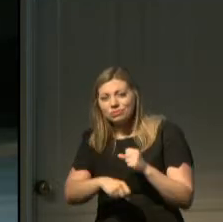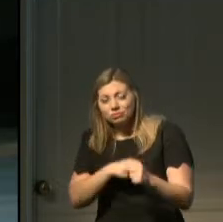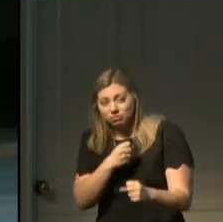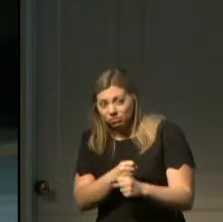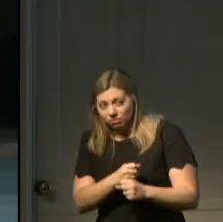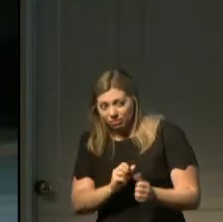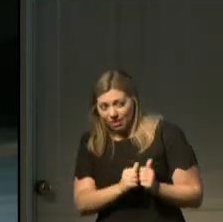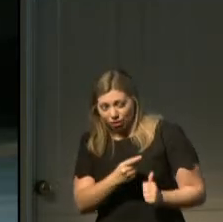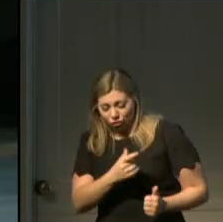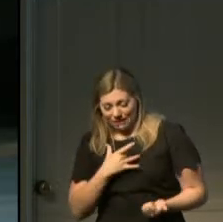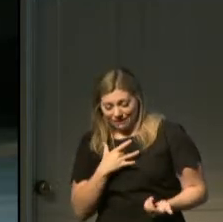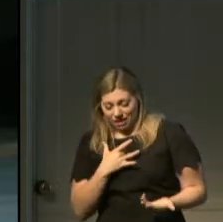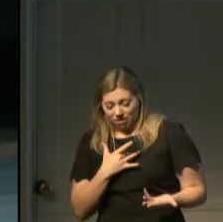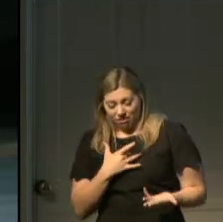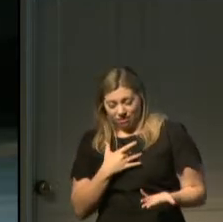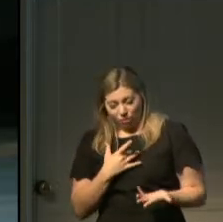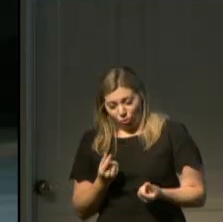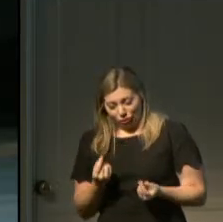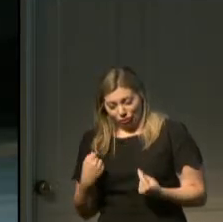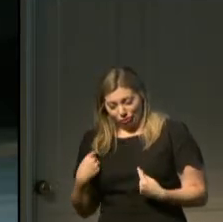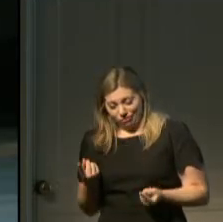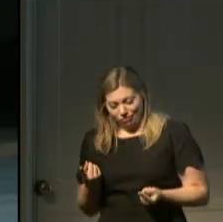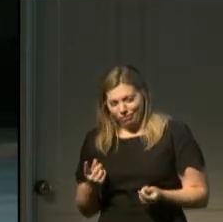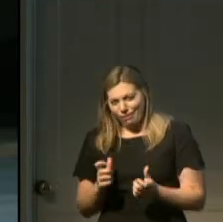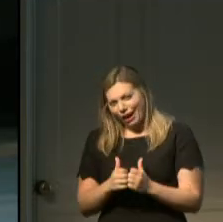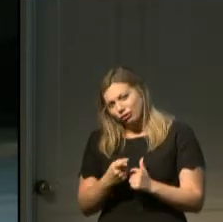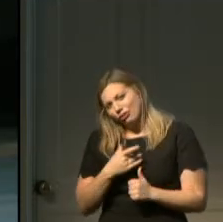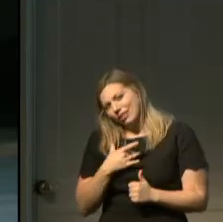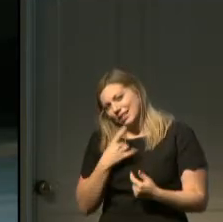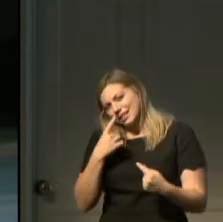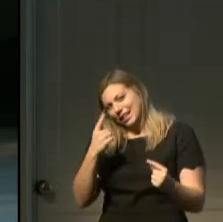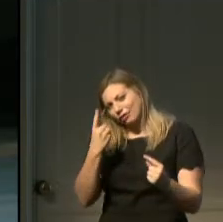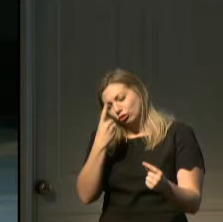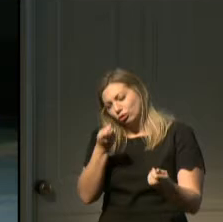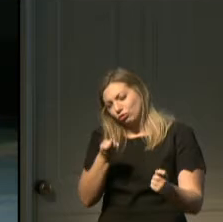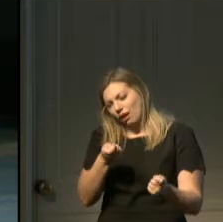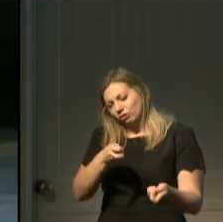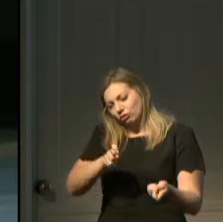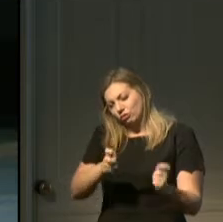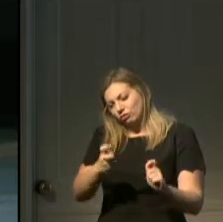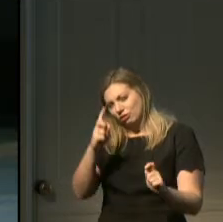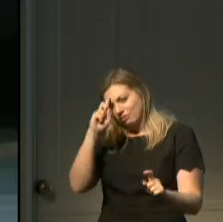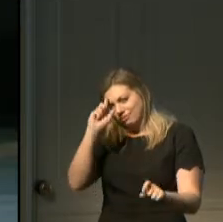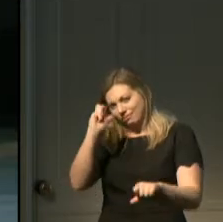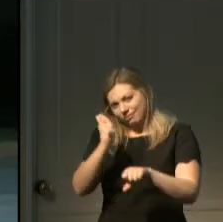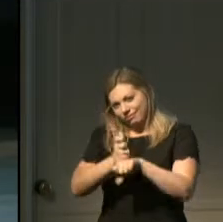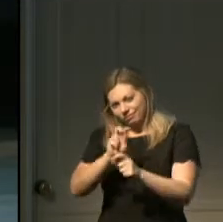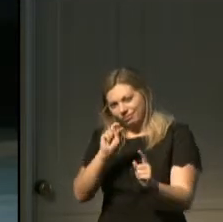How do you feel about what you've been doing, and how successful has it been to try and shift mindsets around this?